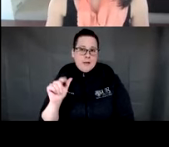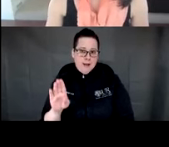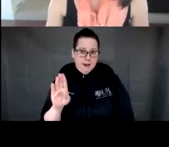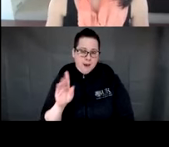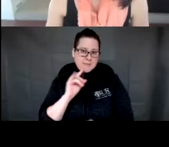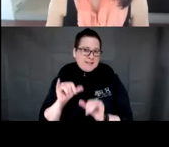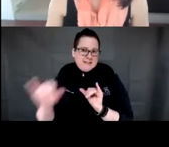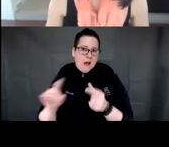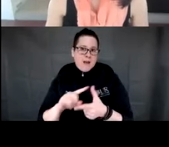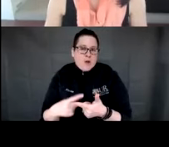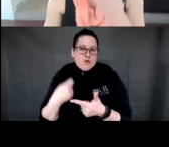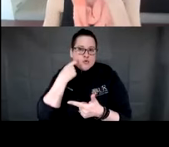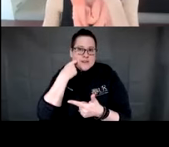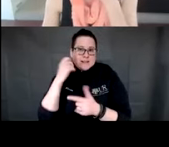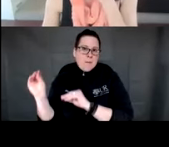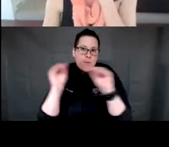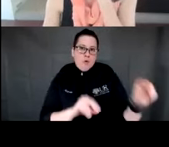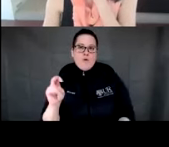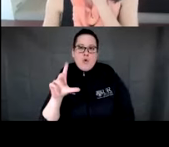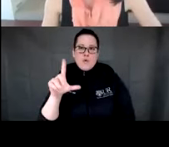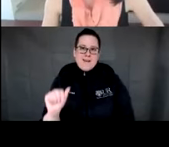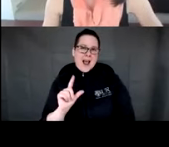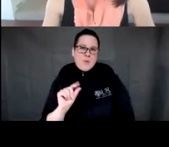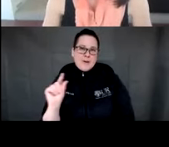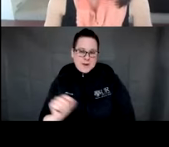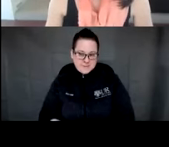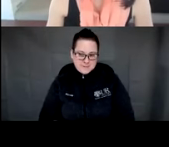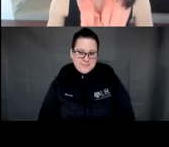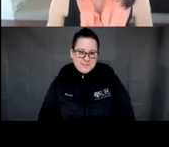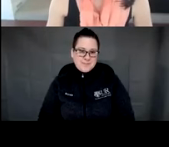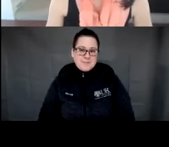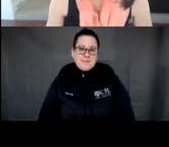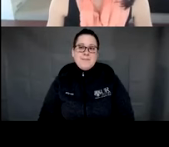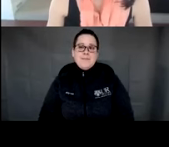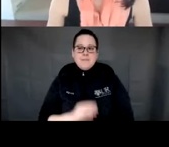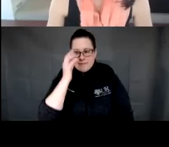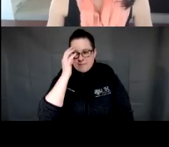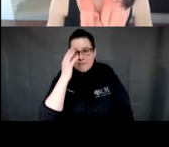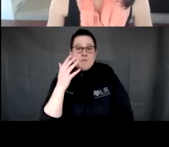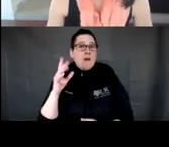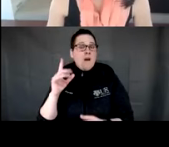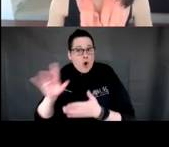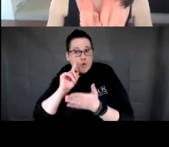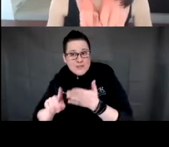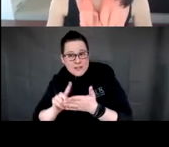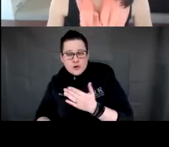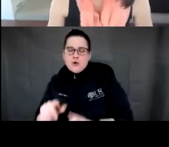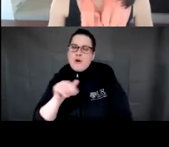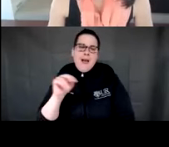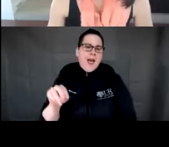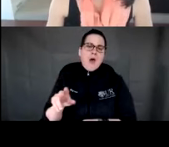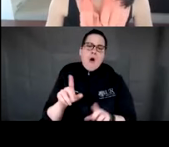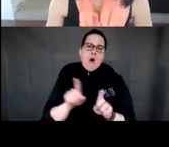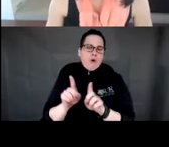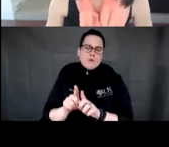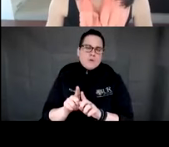remained until her recent move to UCLA in 2020. In addition to her research, Anne is a passionate advocate for women